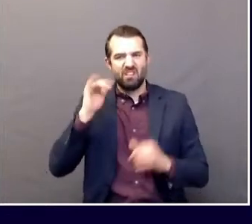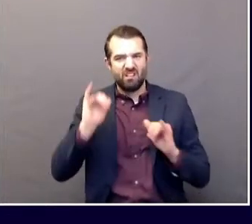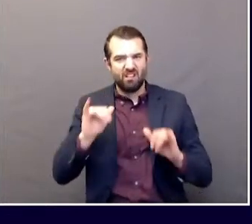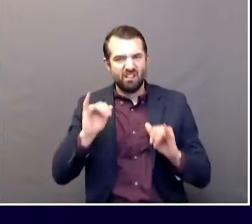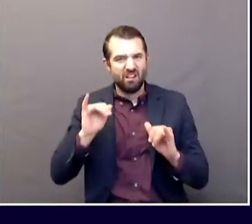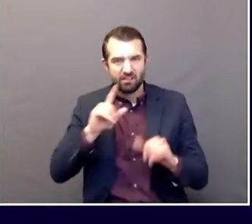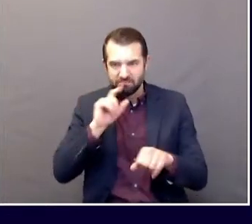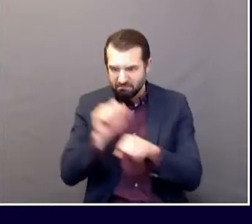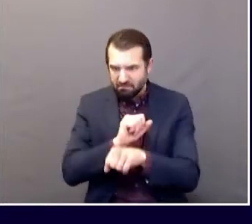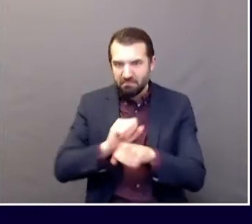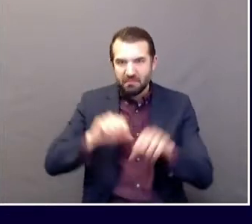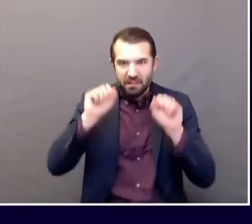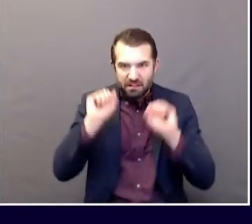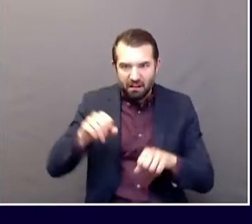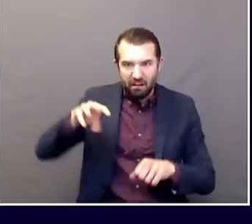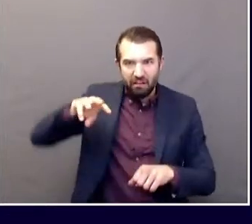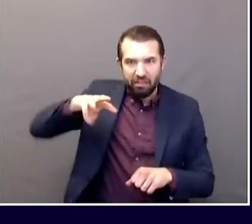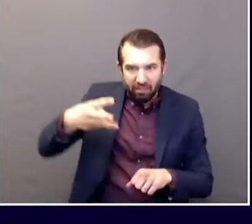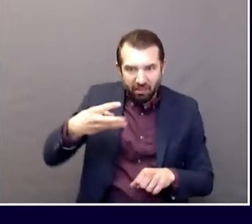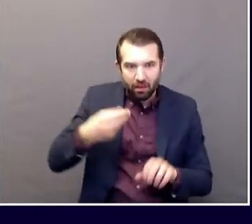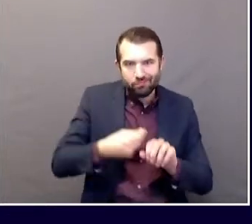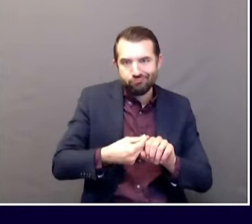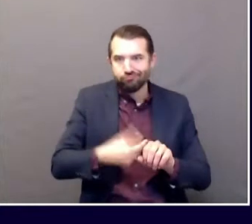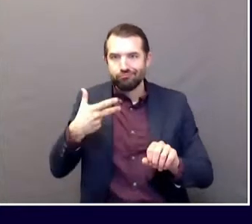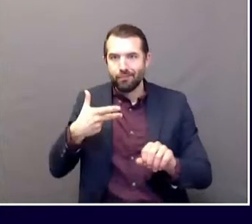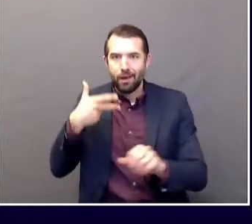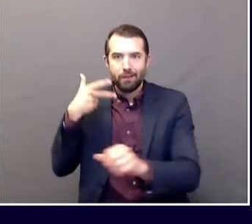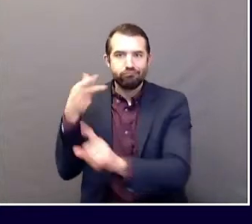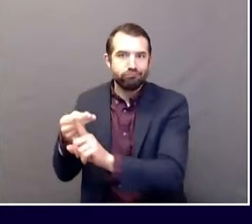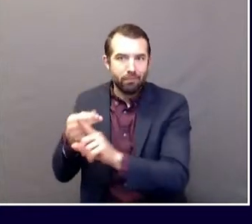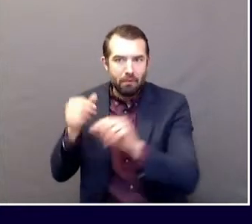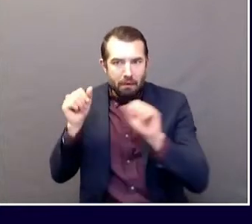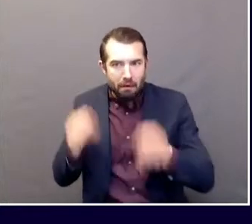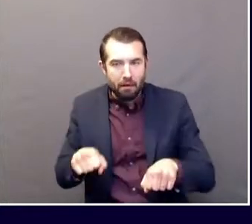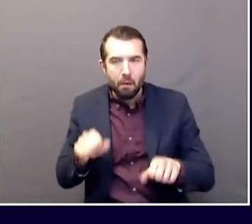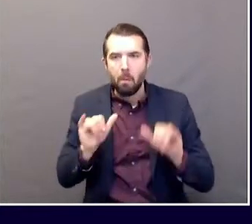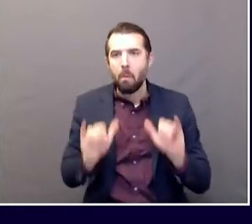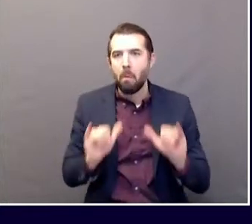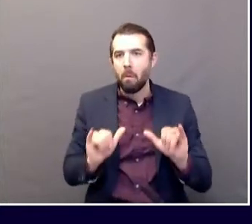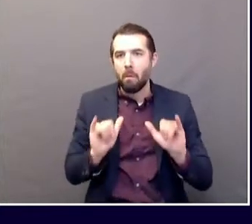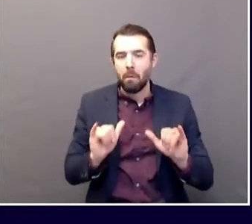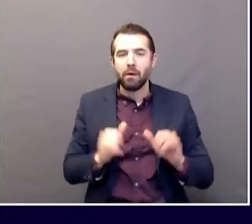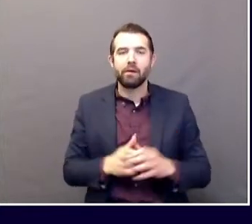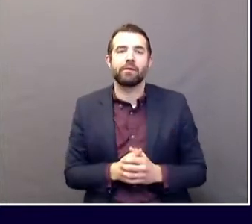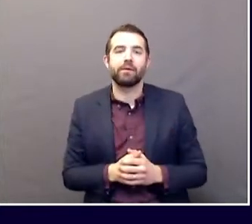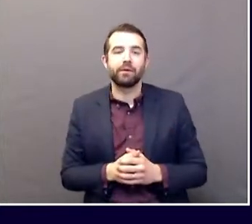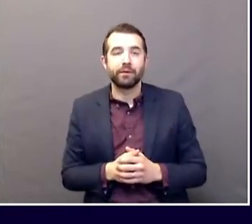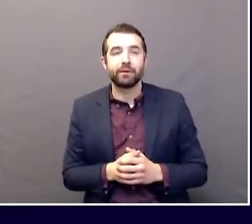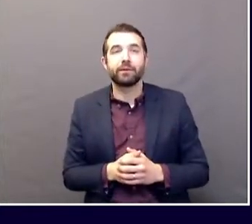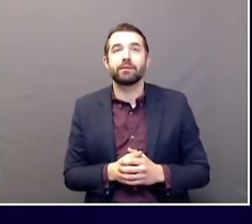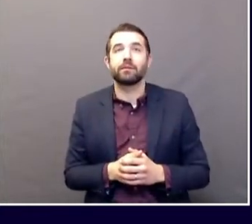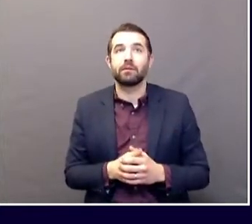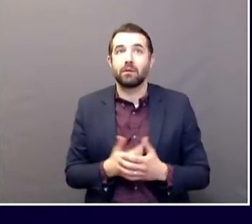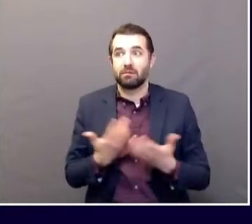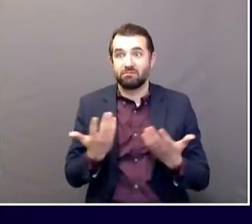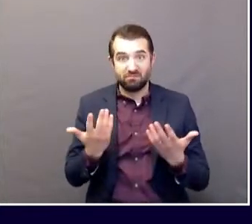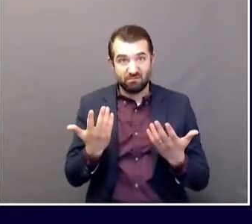5 doses, but lo and behold, pharmacists were able to extract a 6th dose on a regular